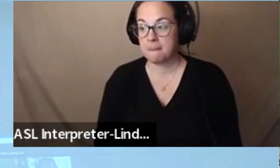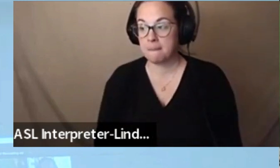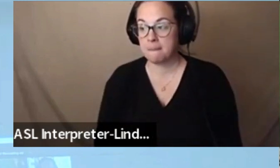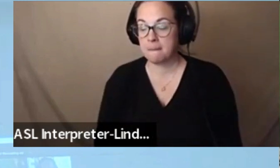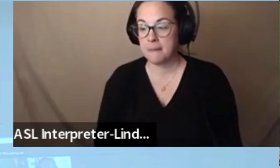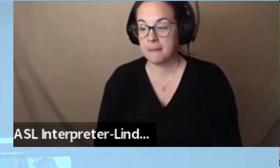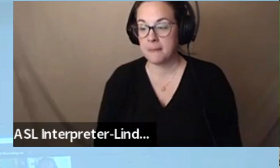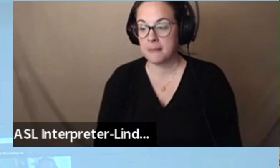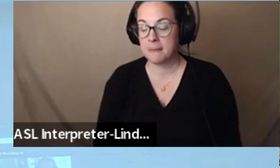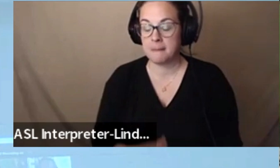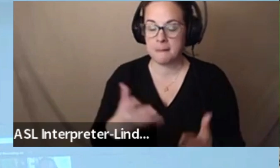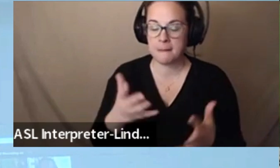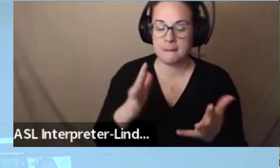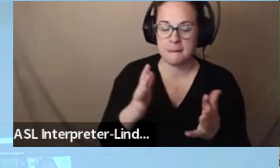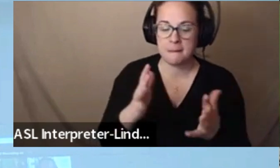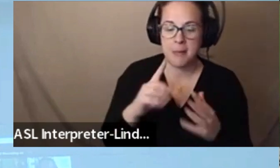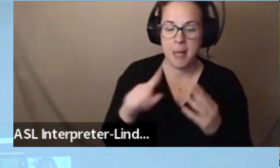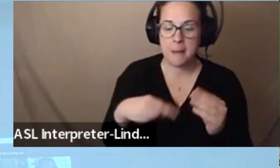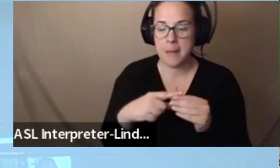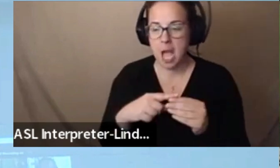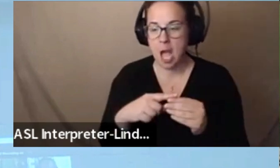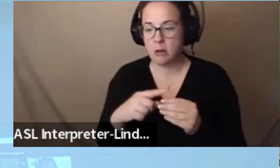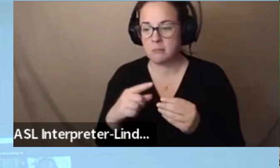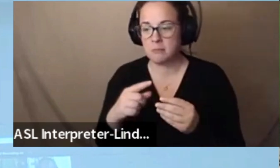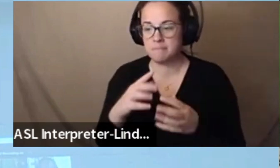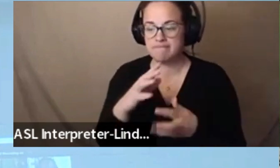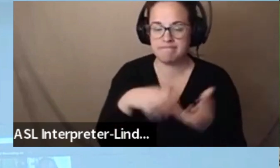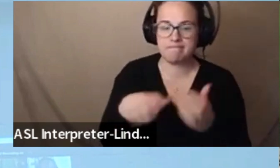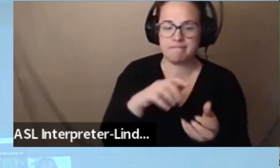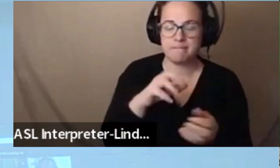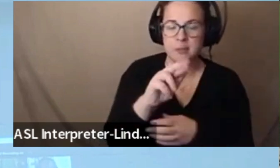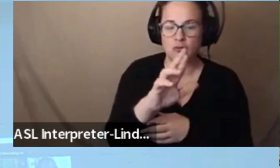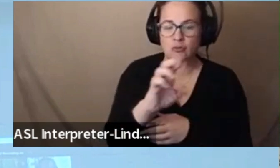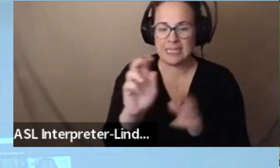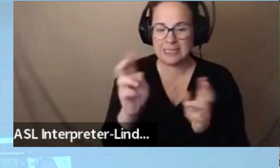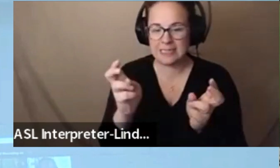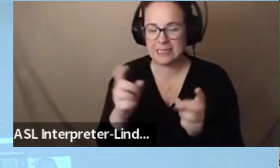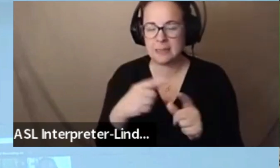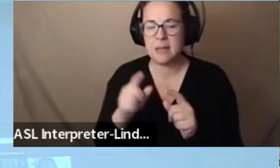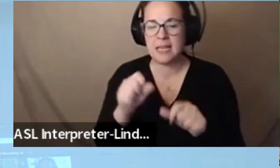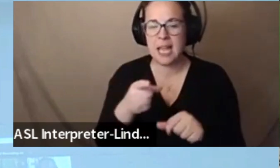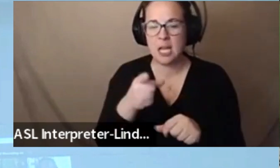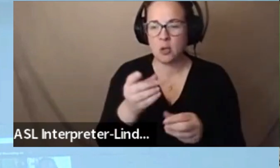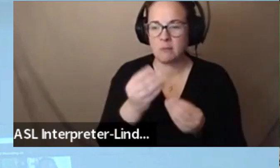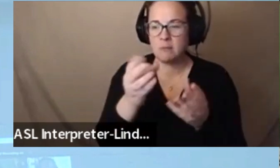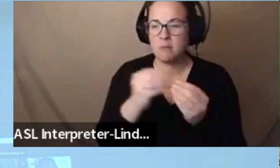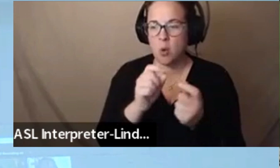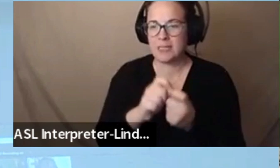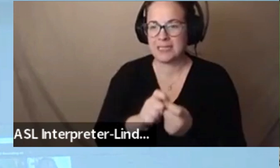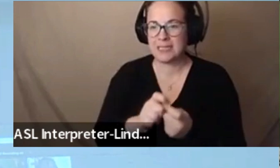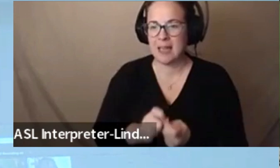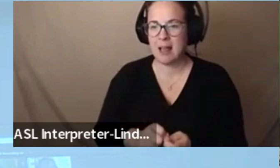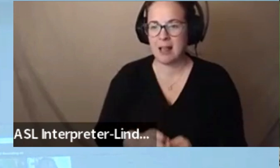play white characters and white can't, it doesn't work. I'm just interested in what, like, if you go into a bit more detail about